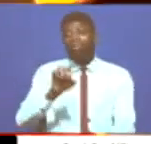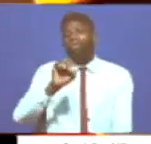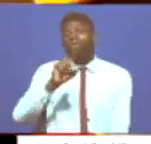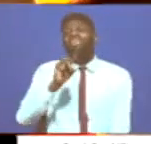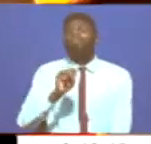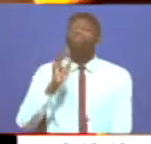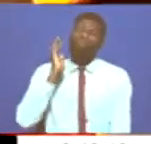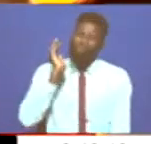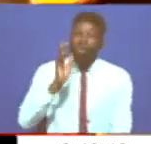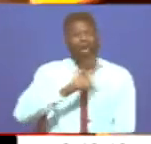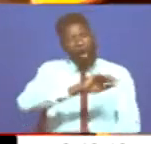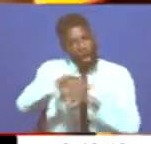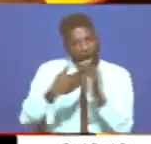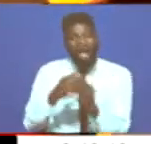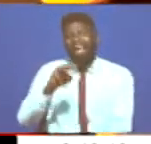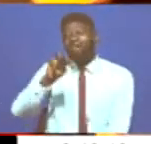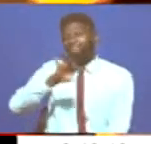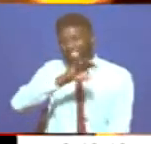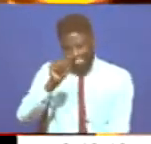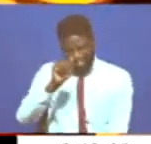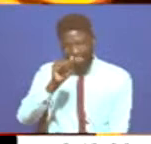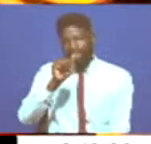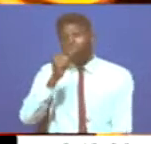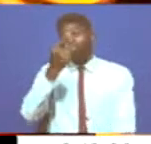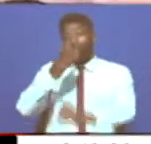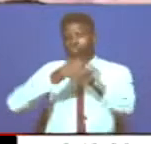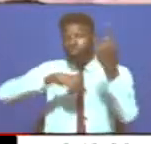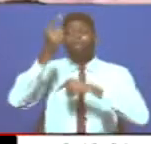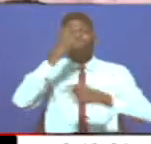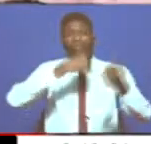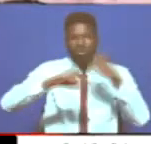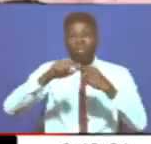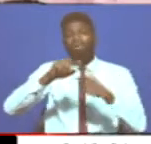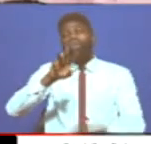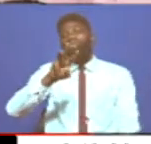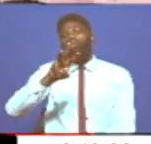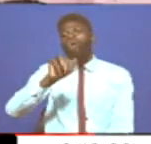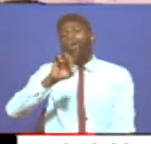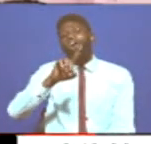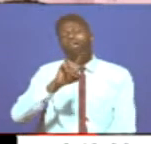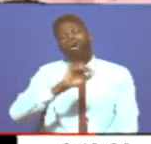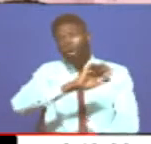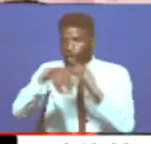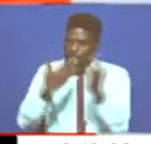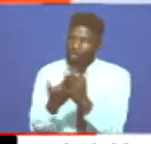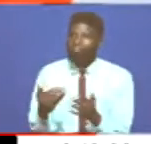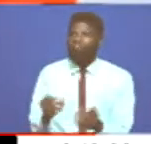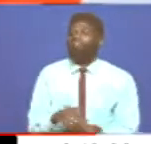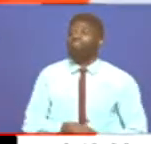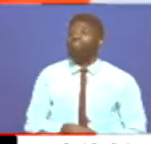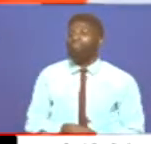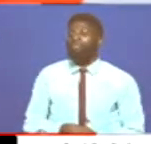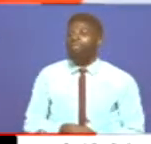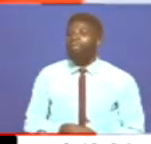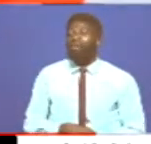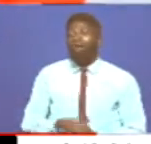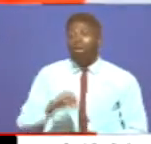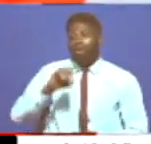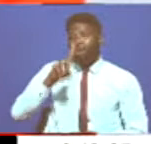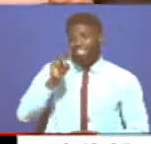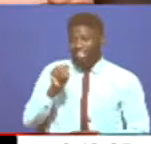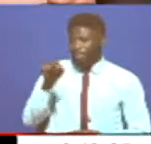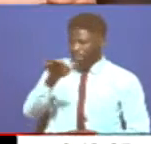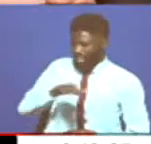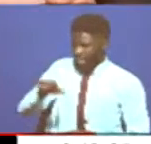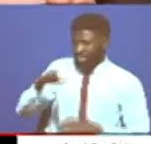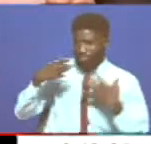councillor ama kila MCA katika kila ward. And in Mombasa County, a section of Orange Democratic Movement aspirants